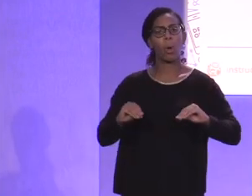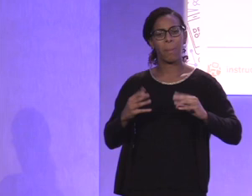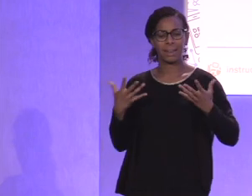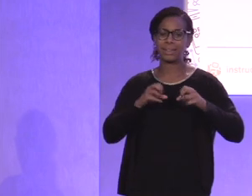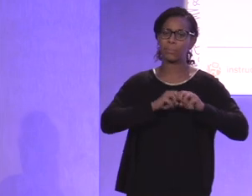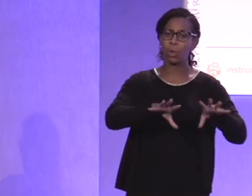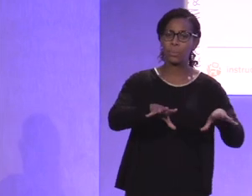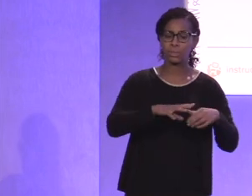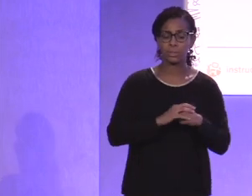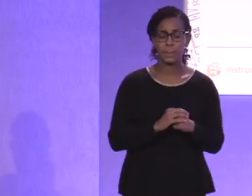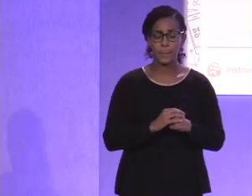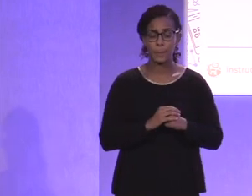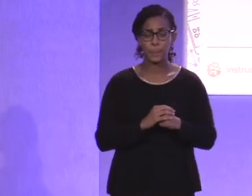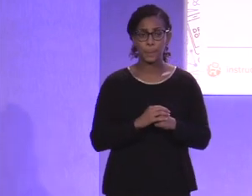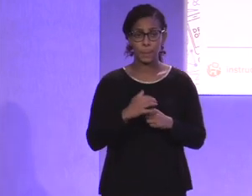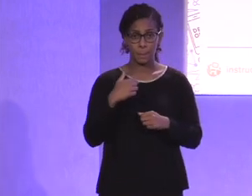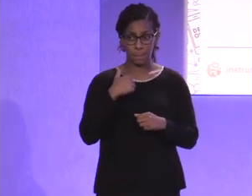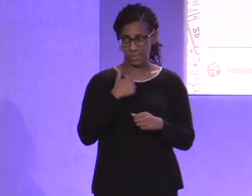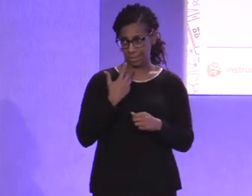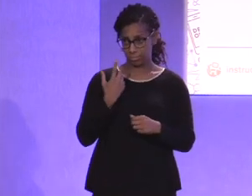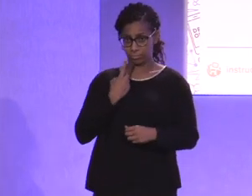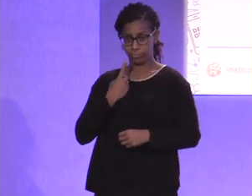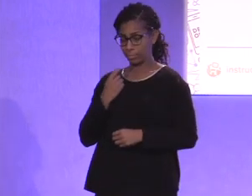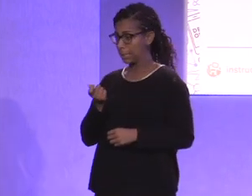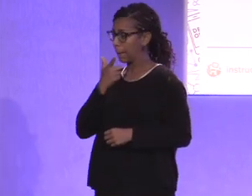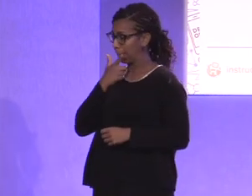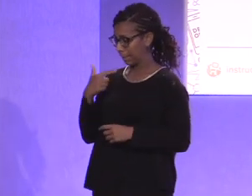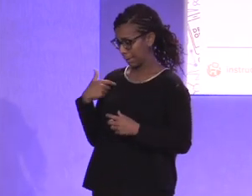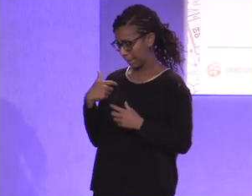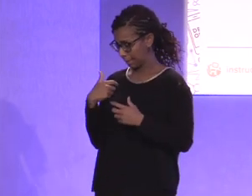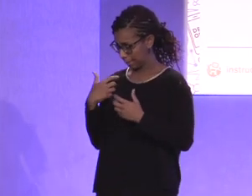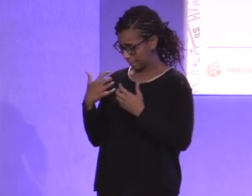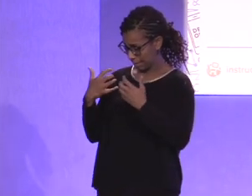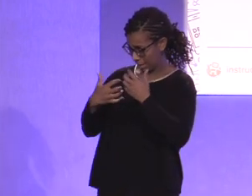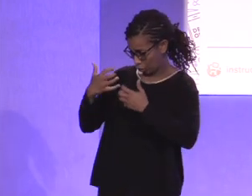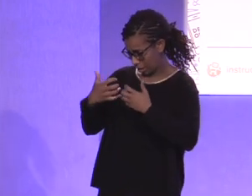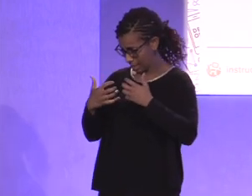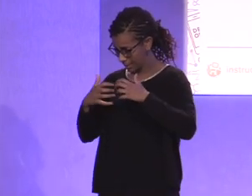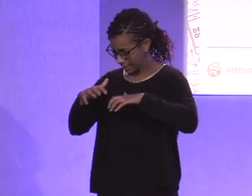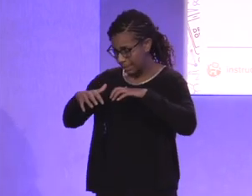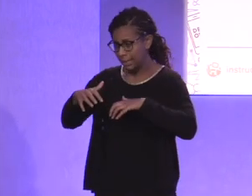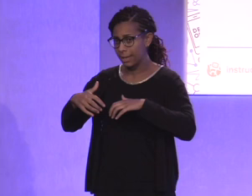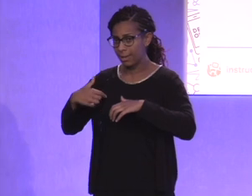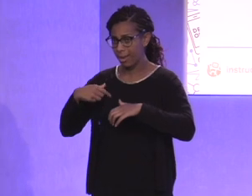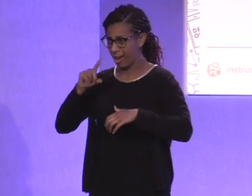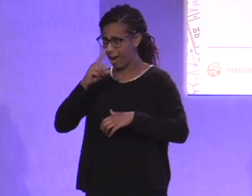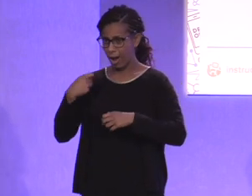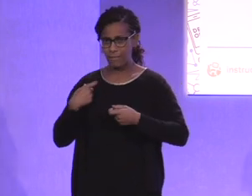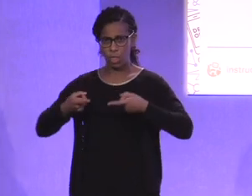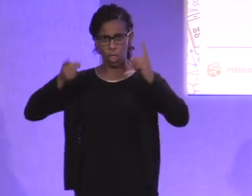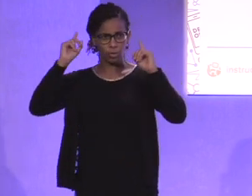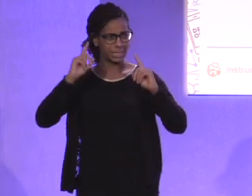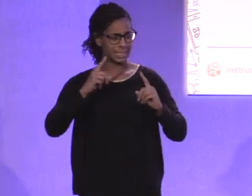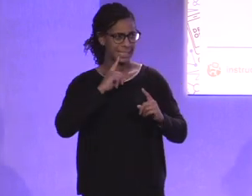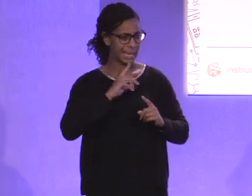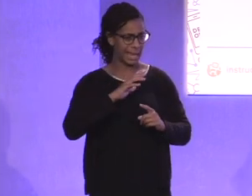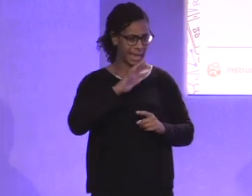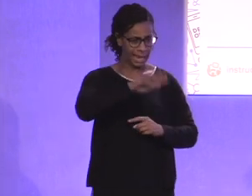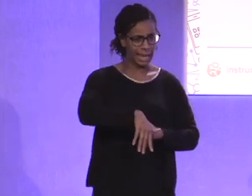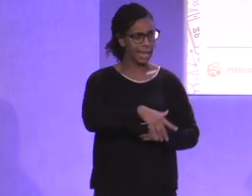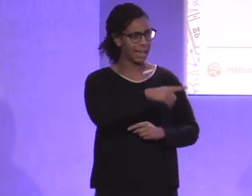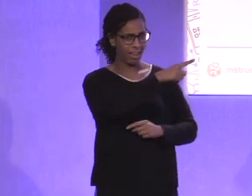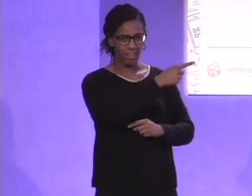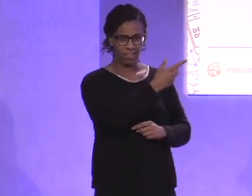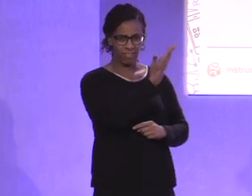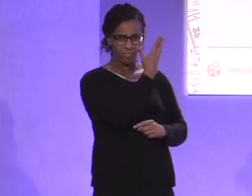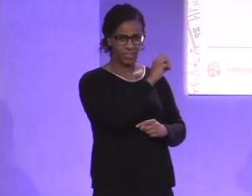I, as a lowly platform engineer in Dublin, can't hope to exercise authority over a 50-strong engineering team in